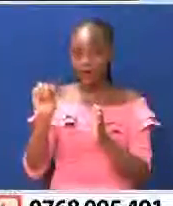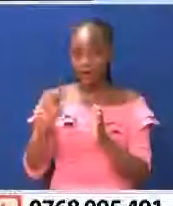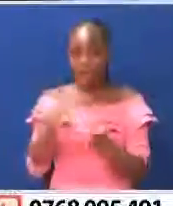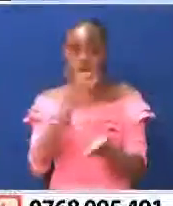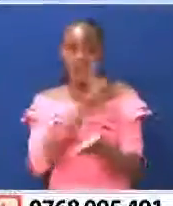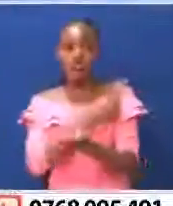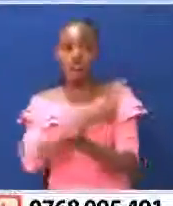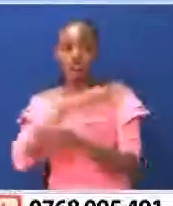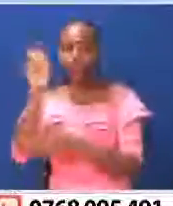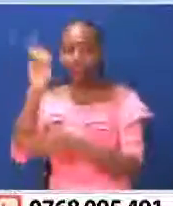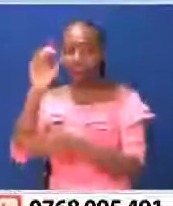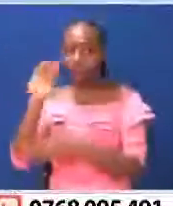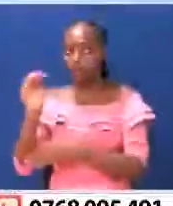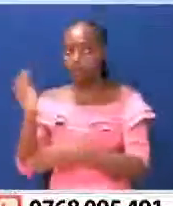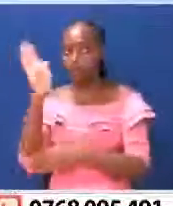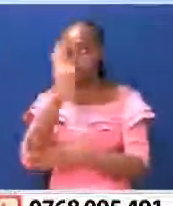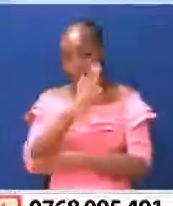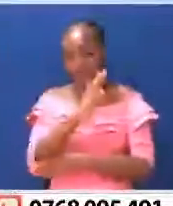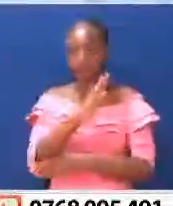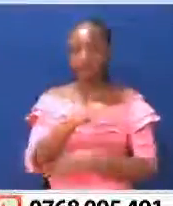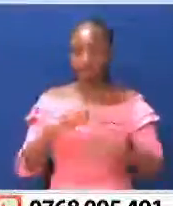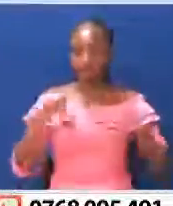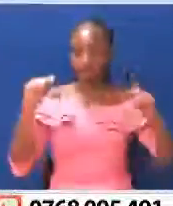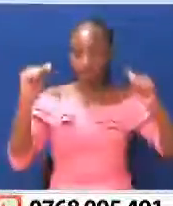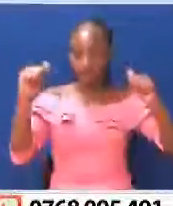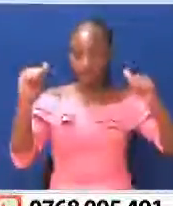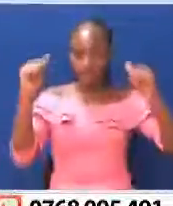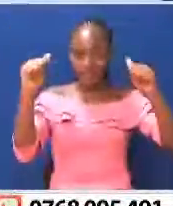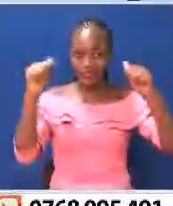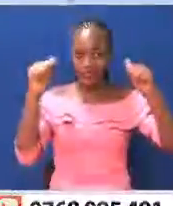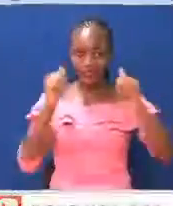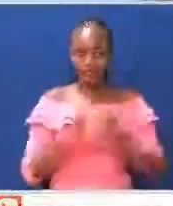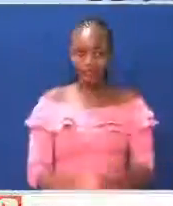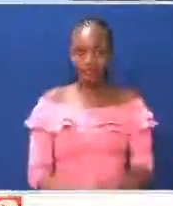in Nairobi are back on the streets.